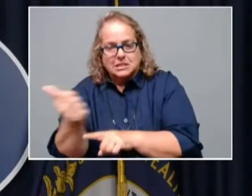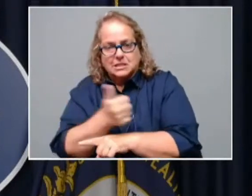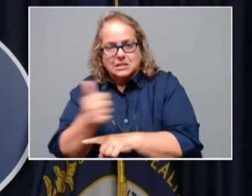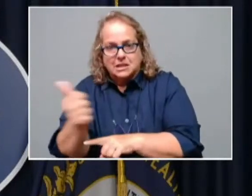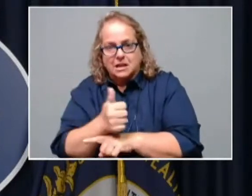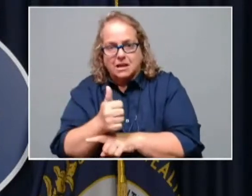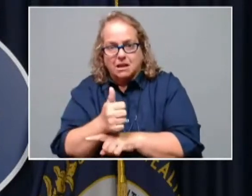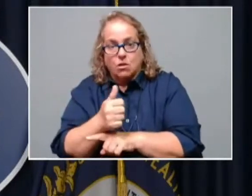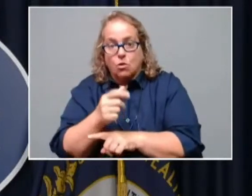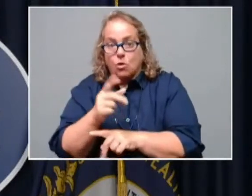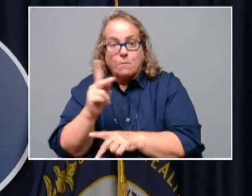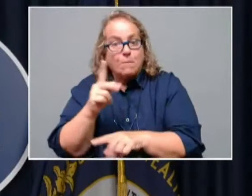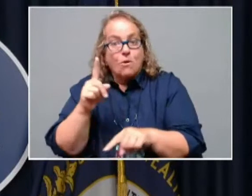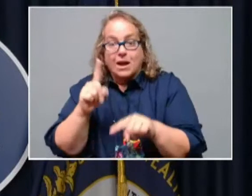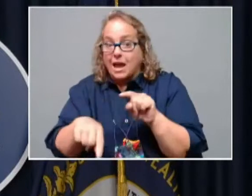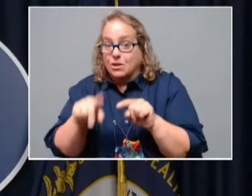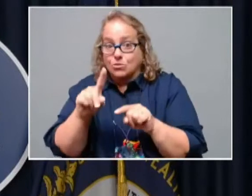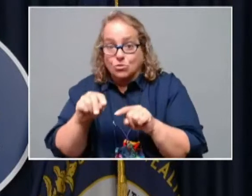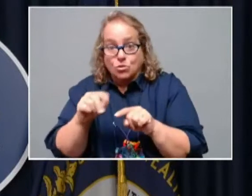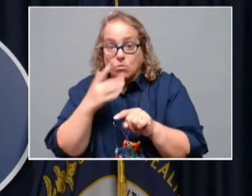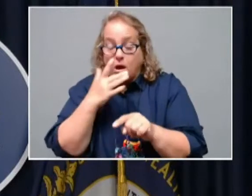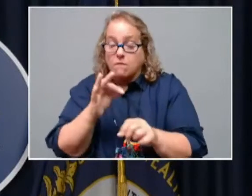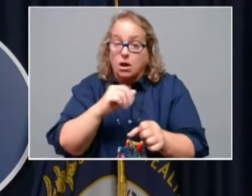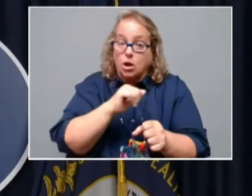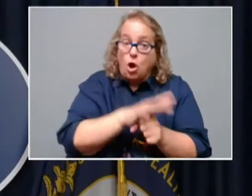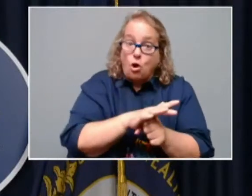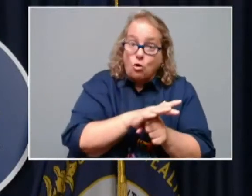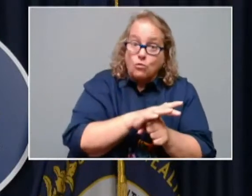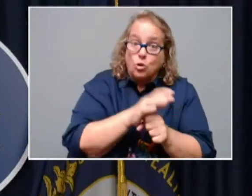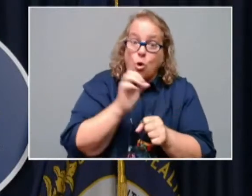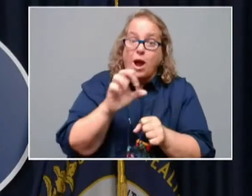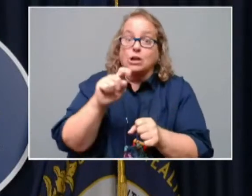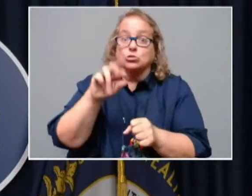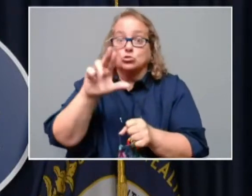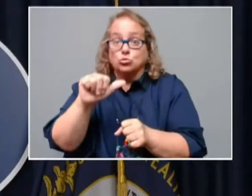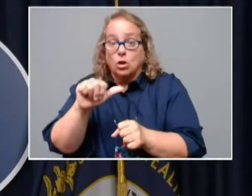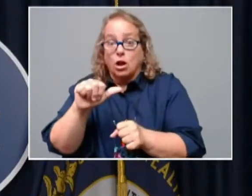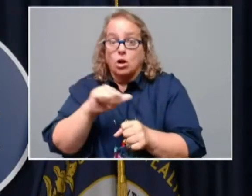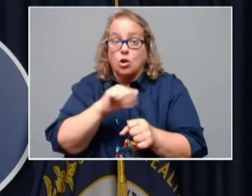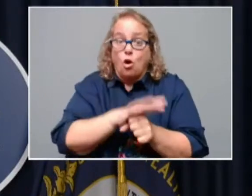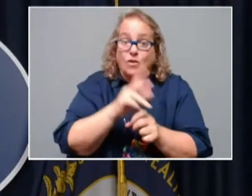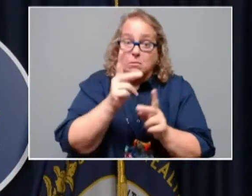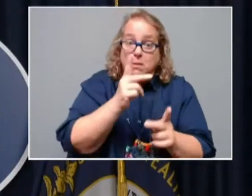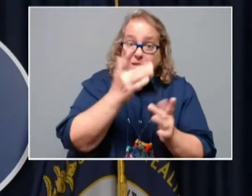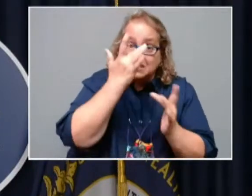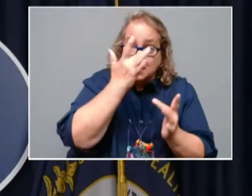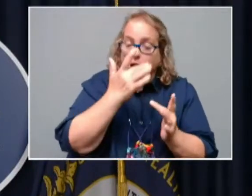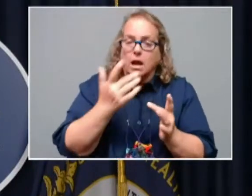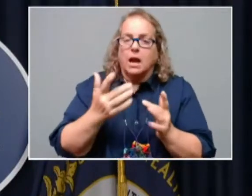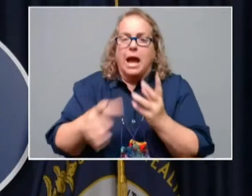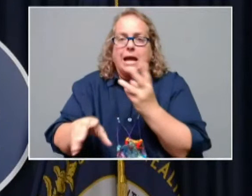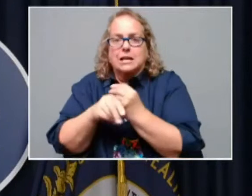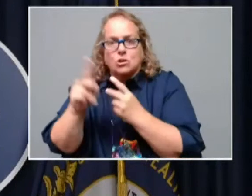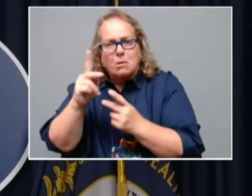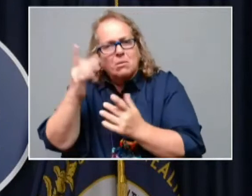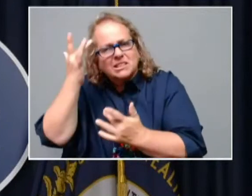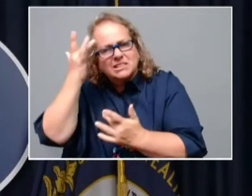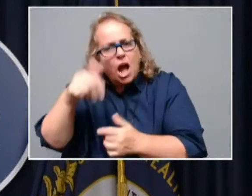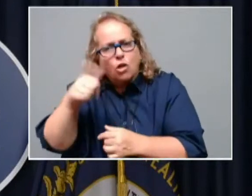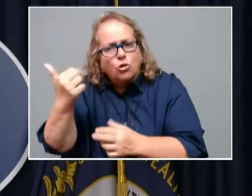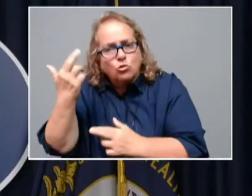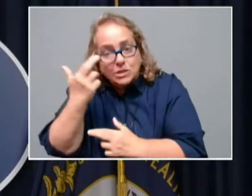COVID or they're just so strained because of the extra COVID runs. We hope FEMA will approve this request